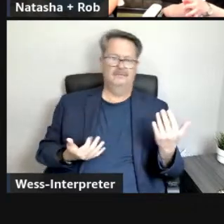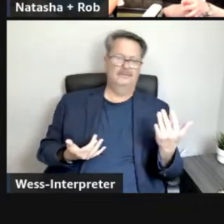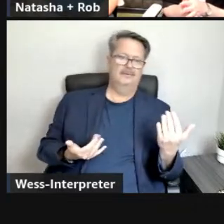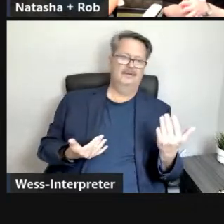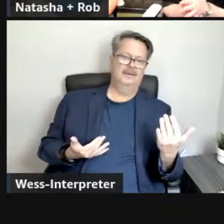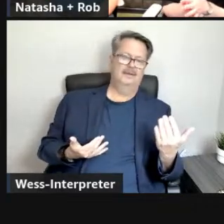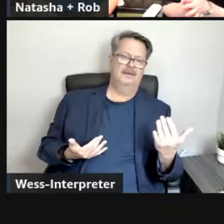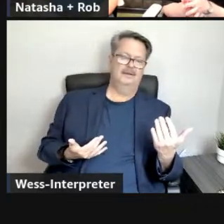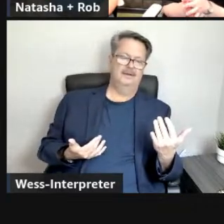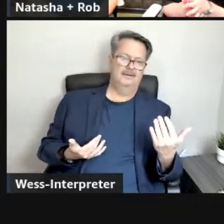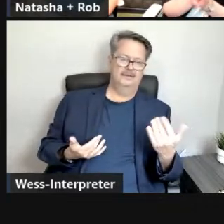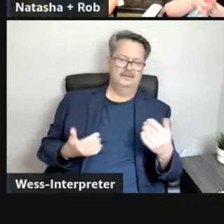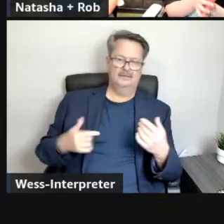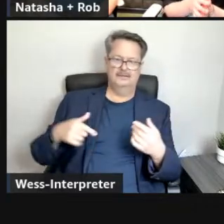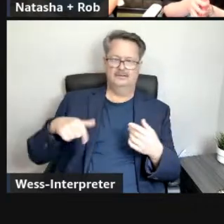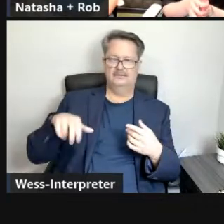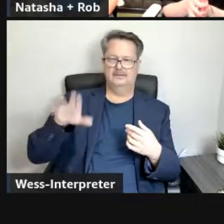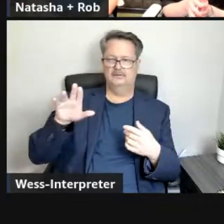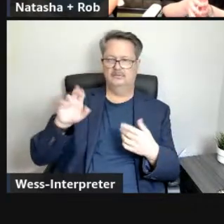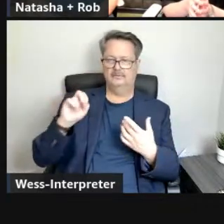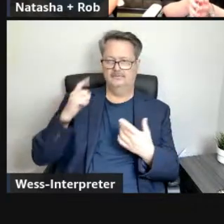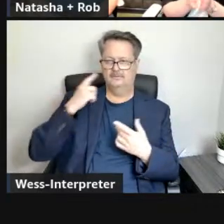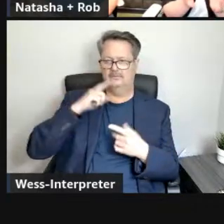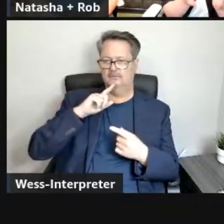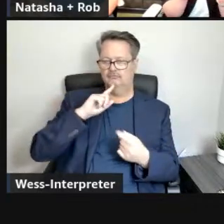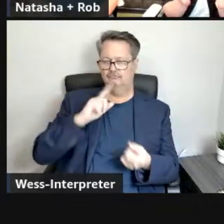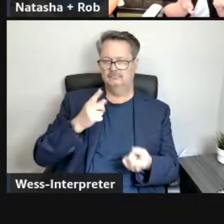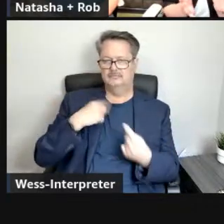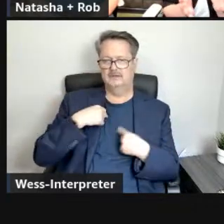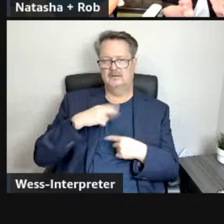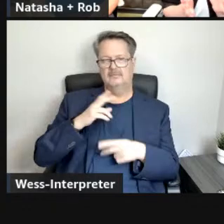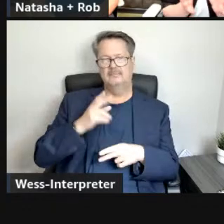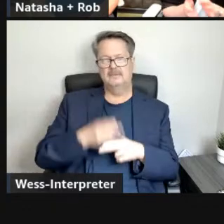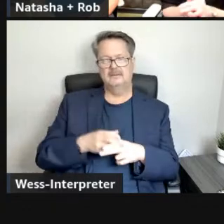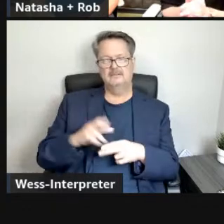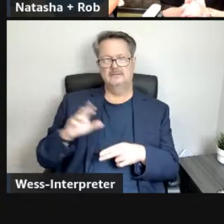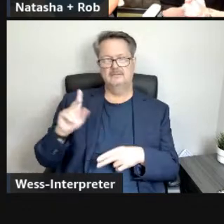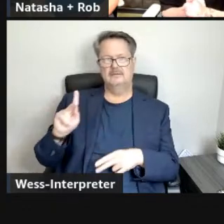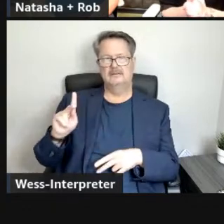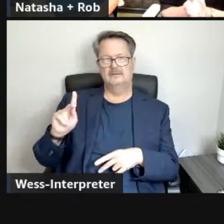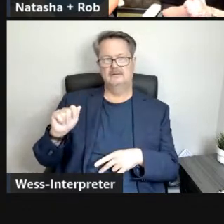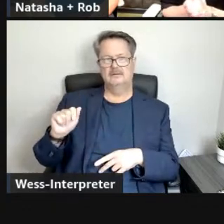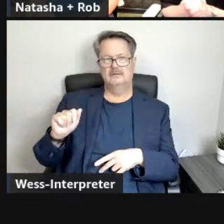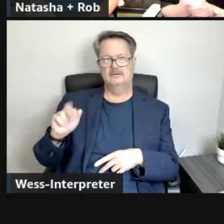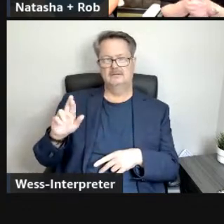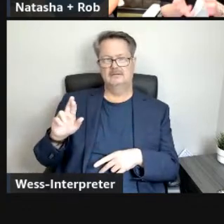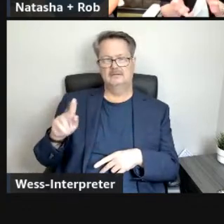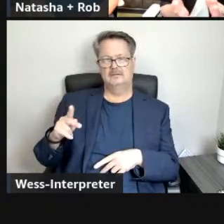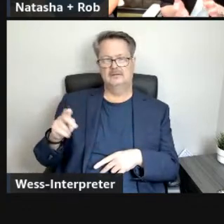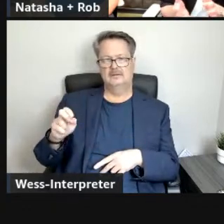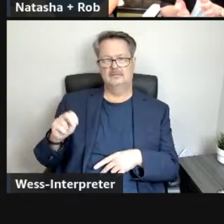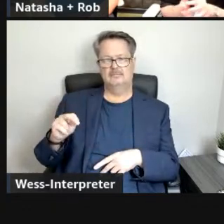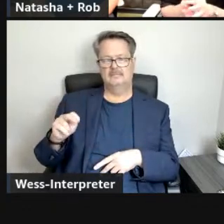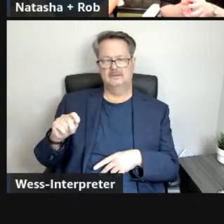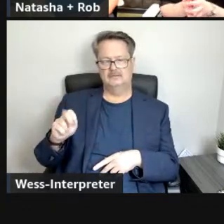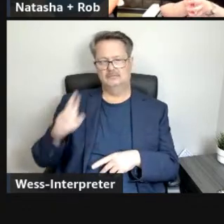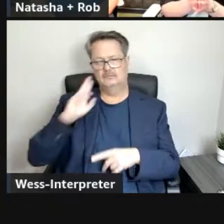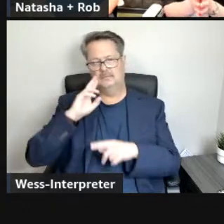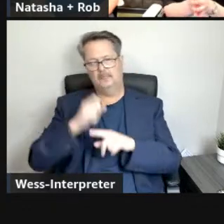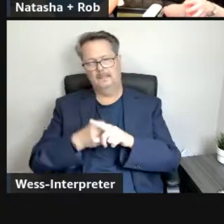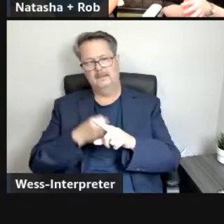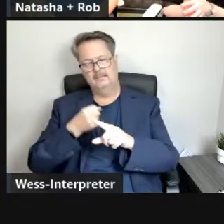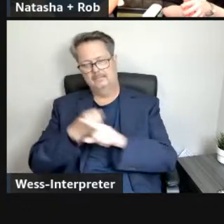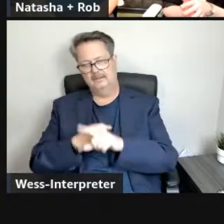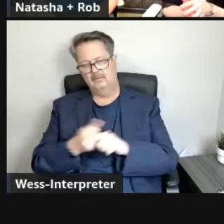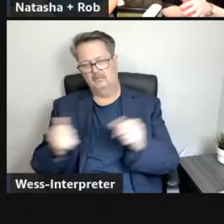response back. And as we mentioned on the previous slide, Carpenter will bin pack all of the pods that need to be scheduled, and it will